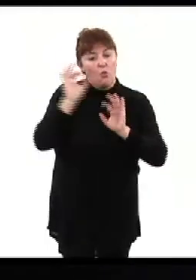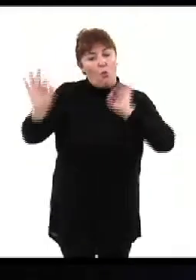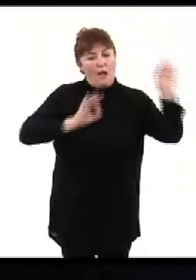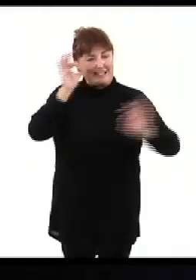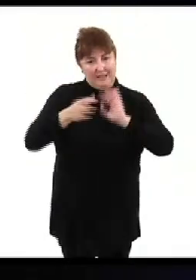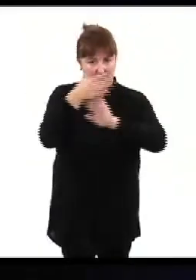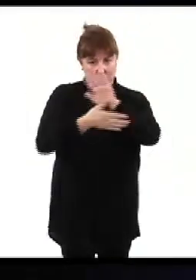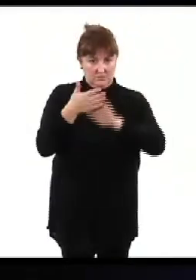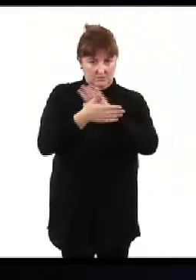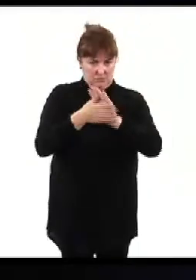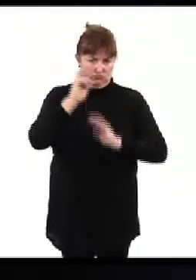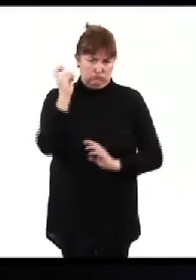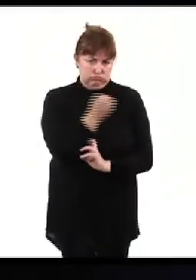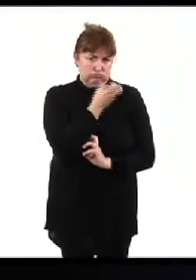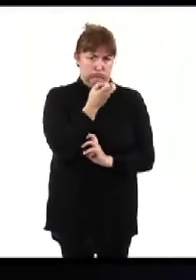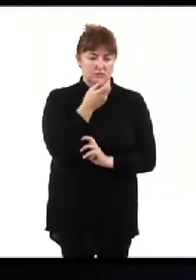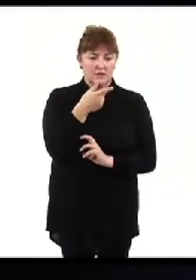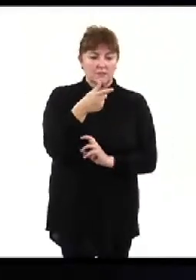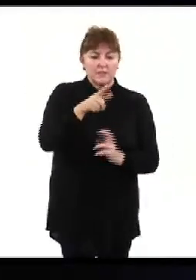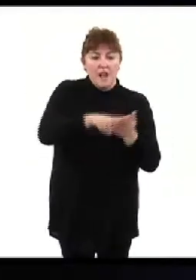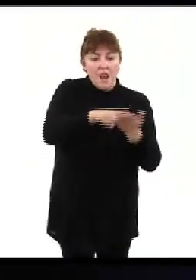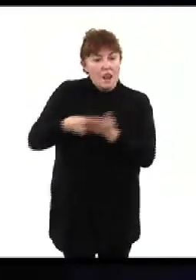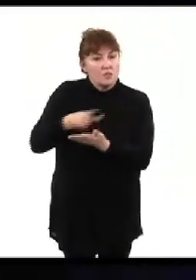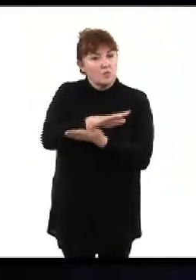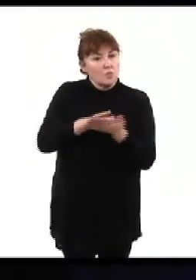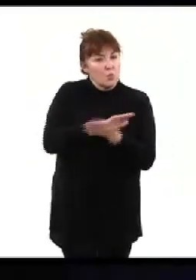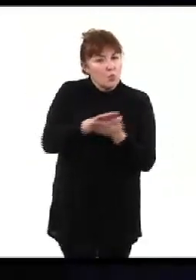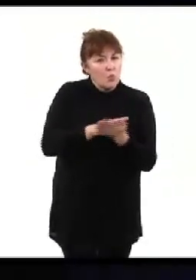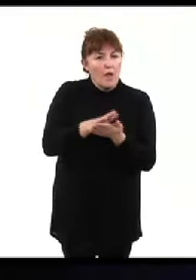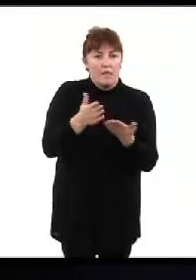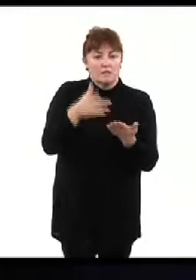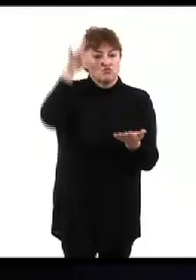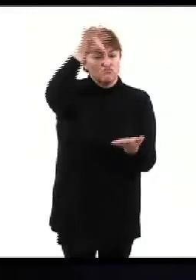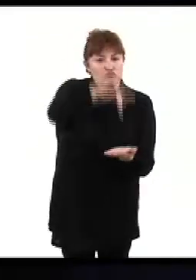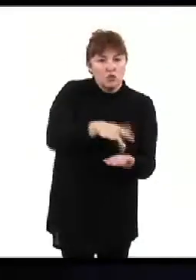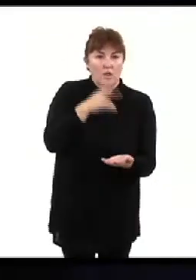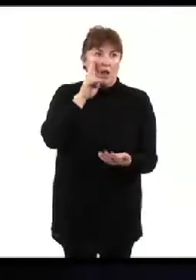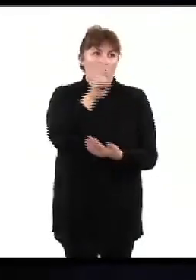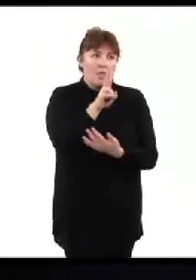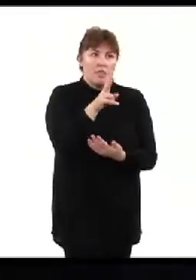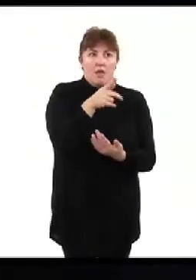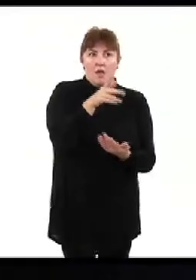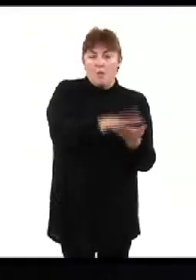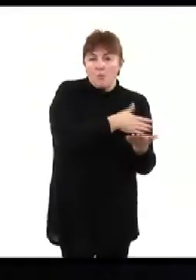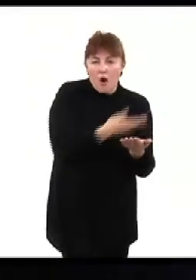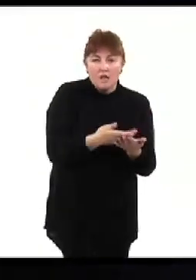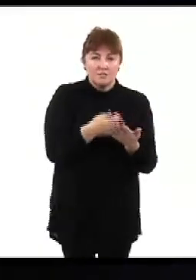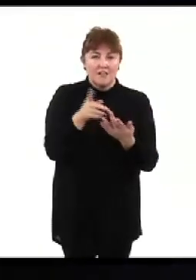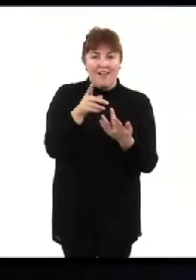a poem or at people playing with sign. People are aware of these iconic features and draw on